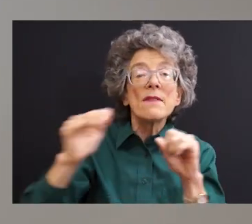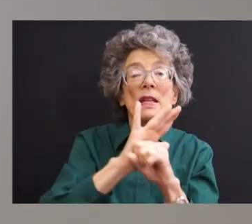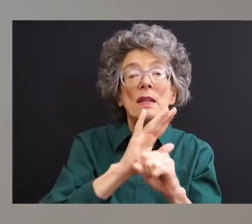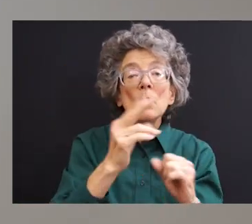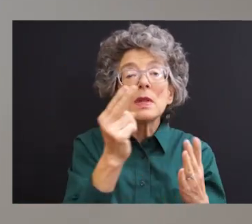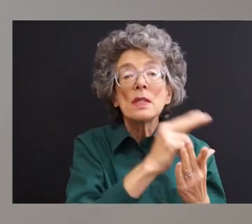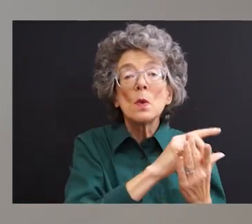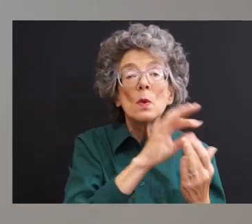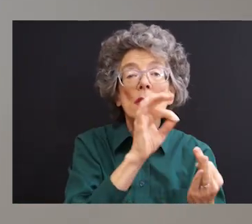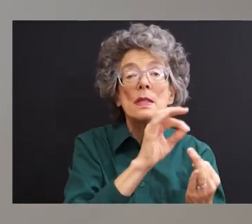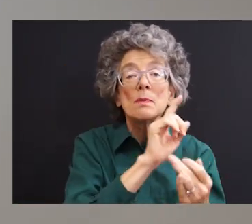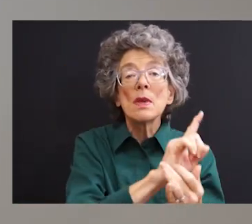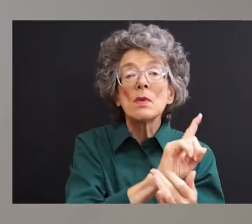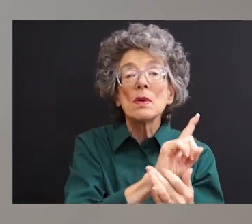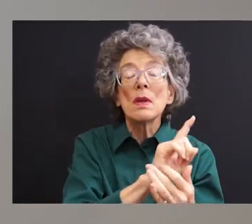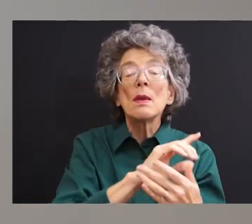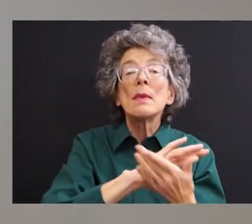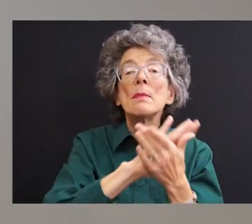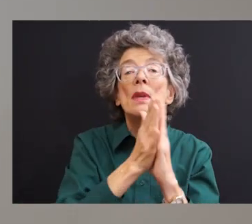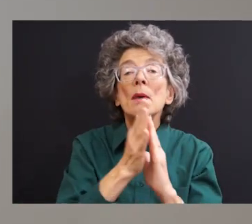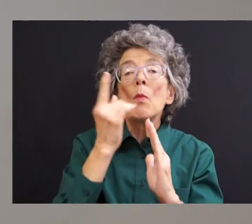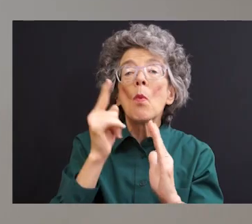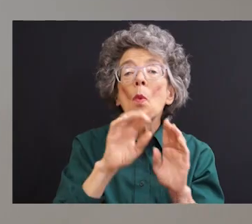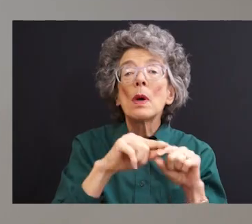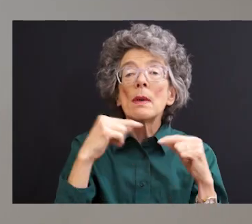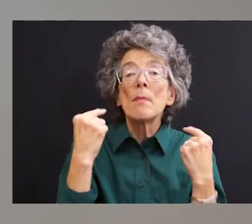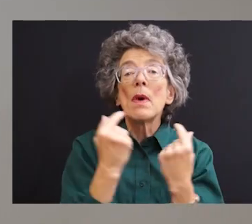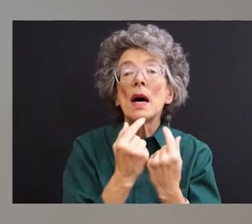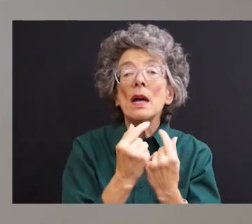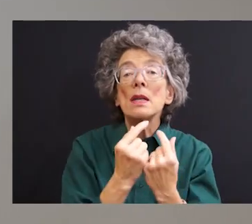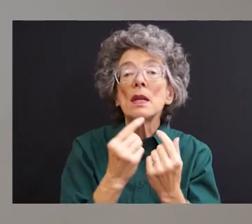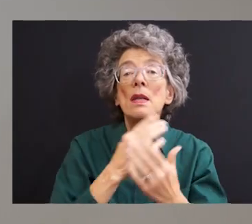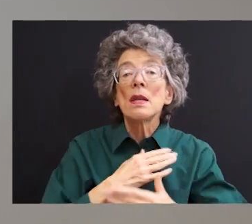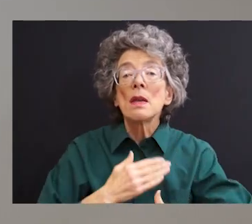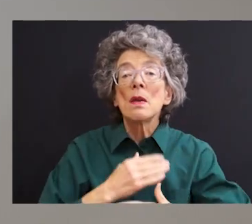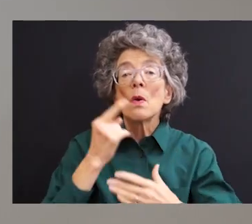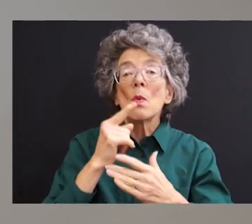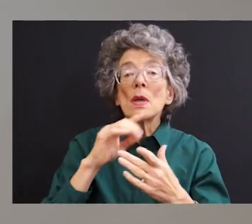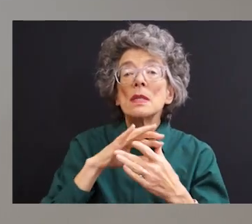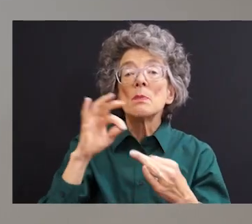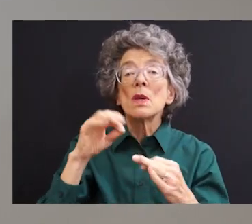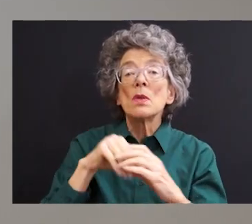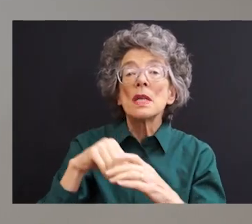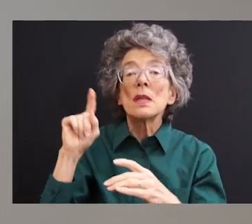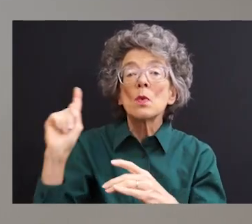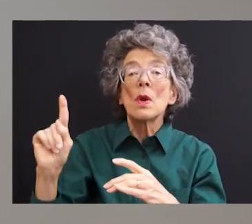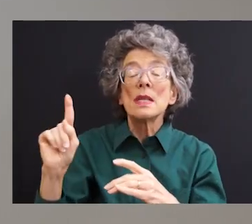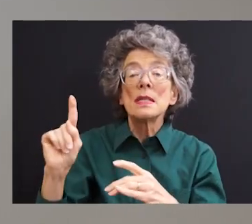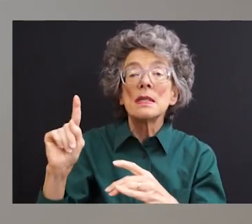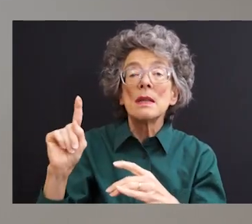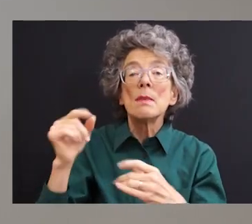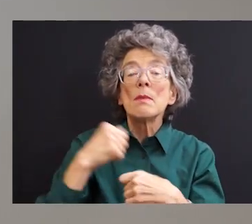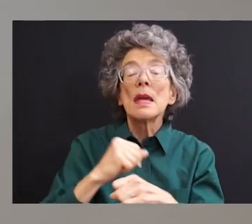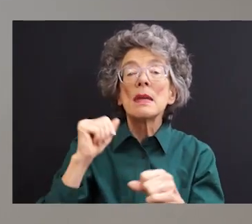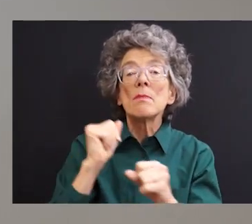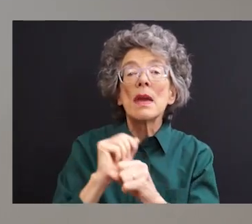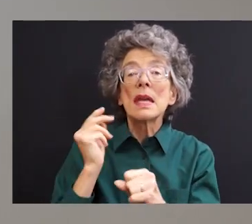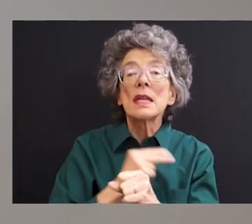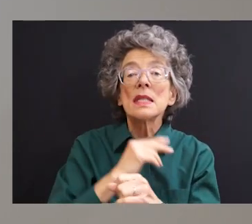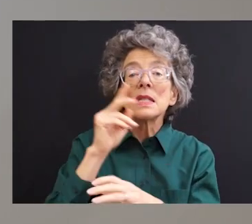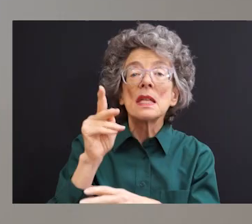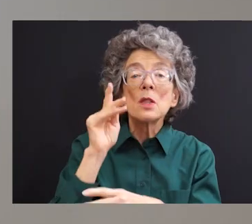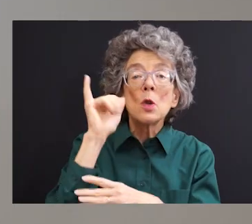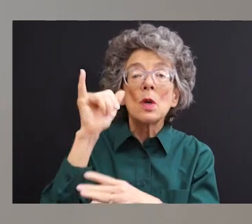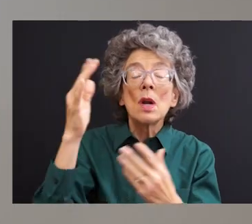with his Holy Spirit, may become one body, one Spirit in Christ. May he make of us an